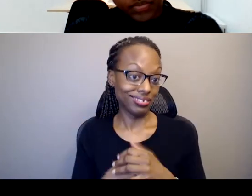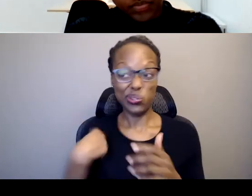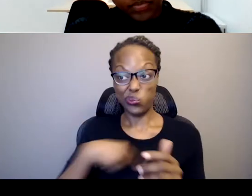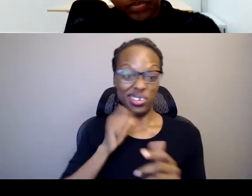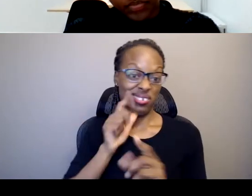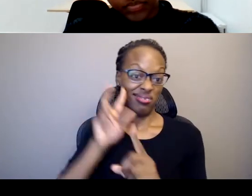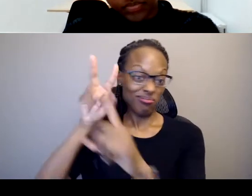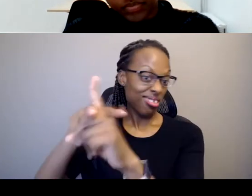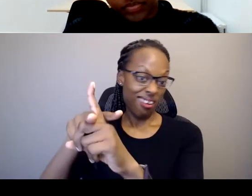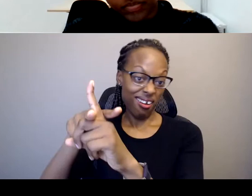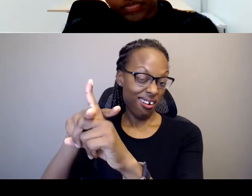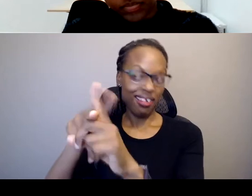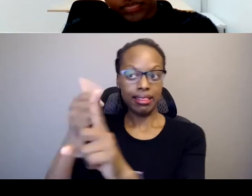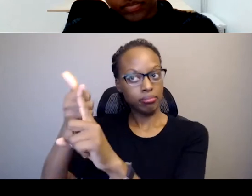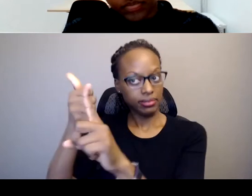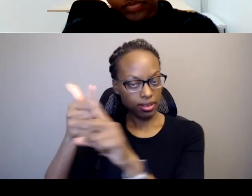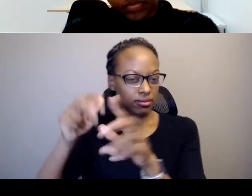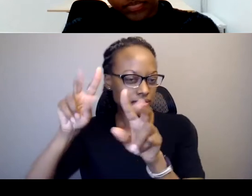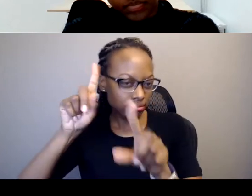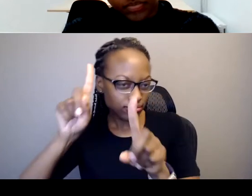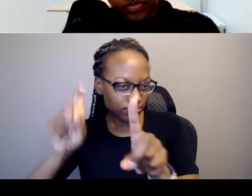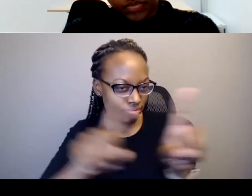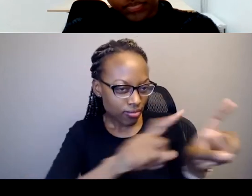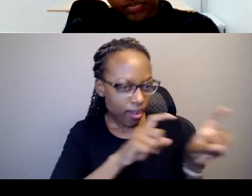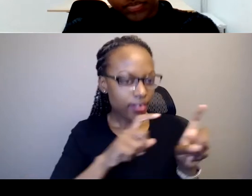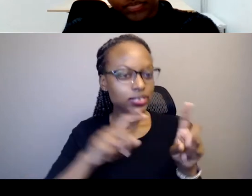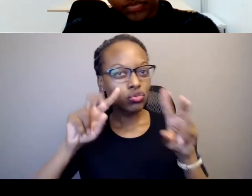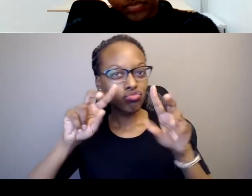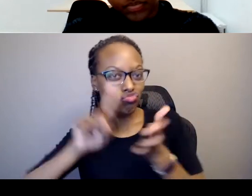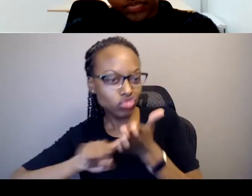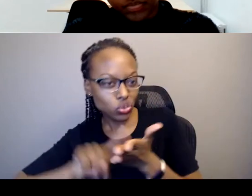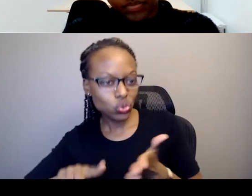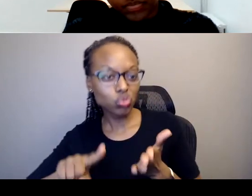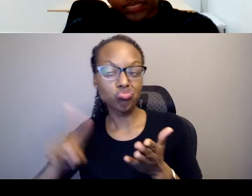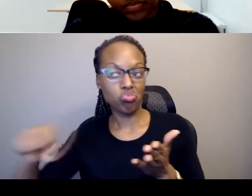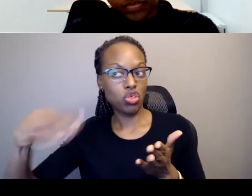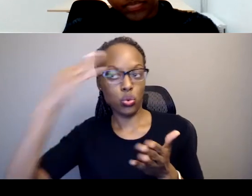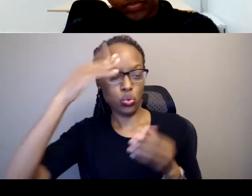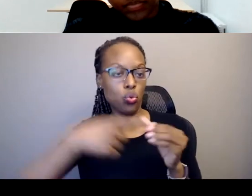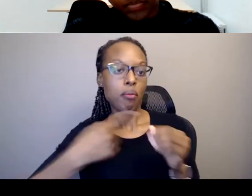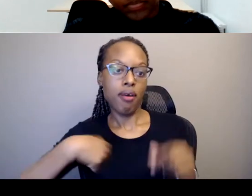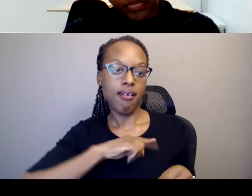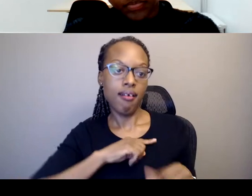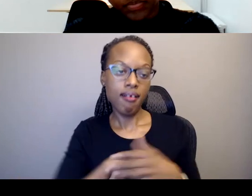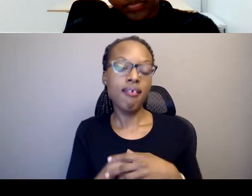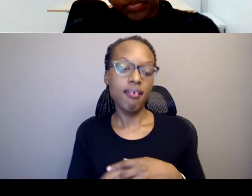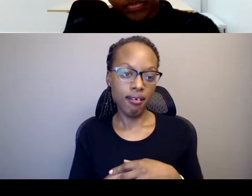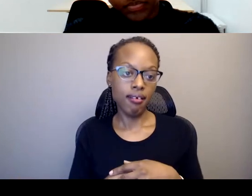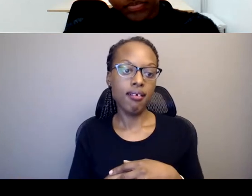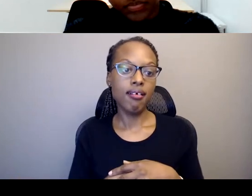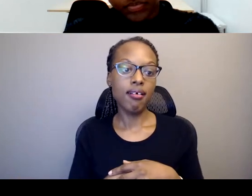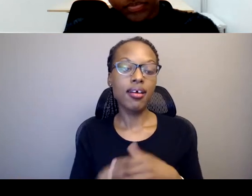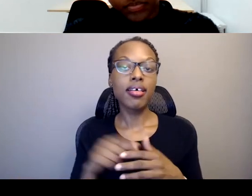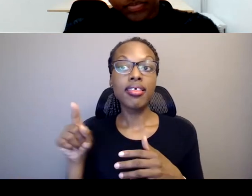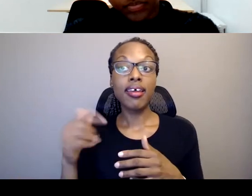it. They had done, research, asked around, I guess they knew about us. They've had relations with Access, which is the